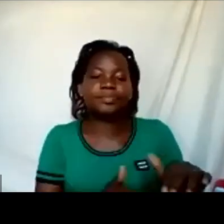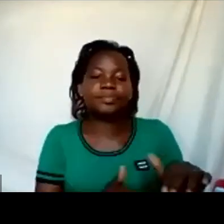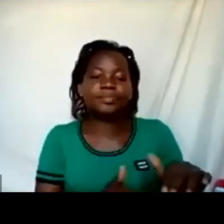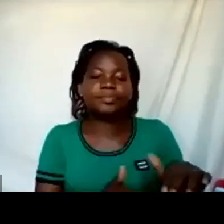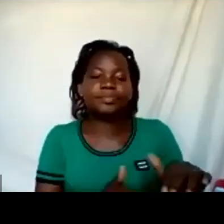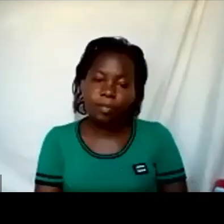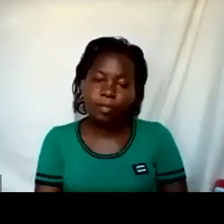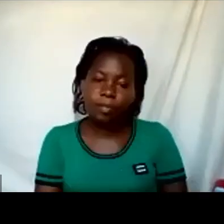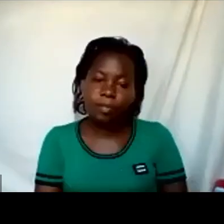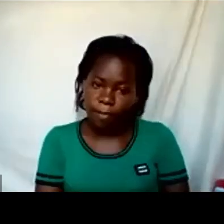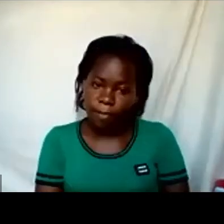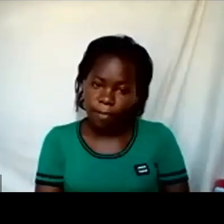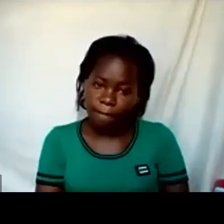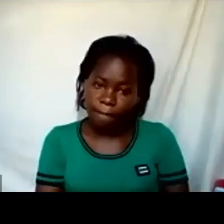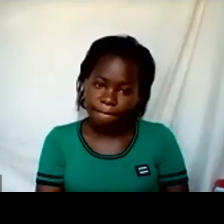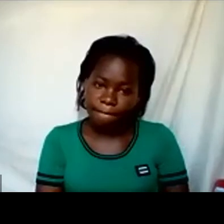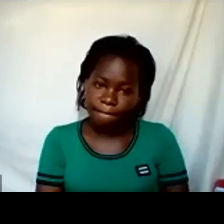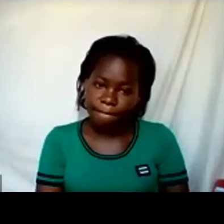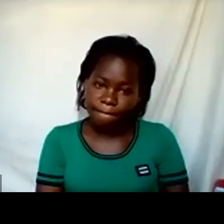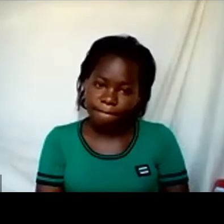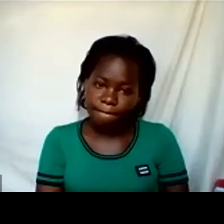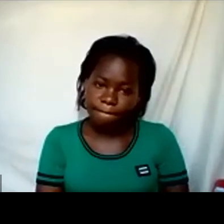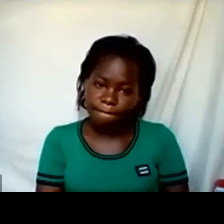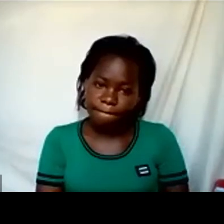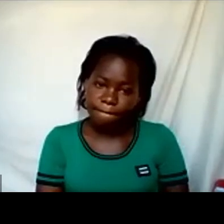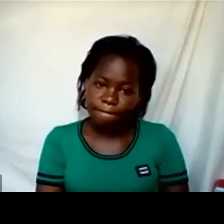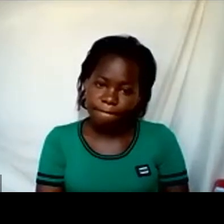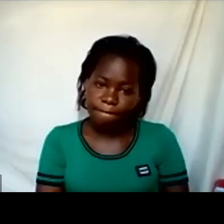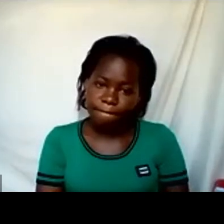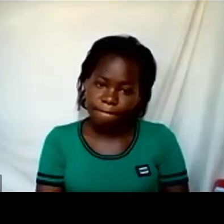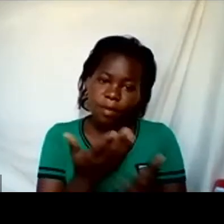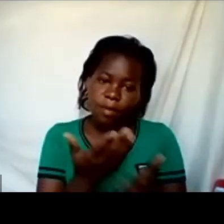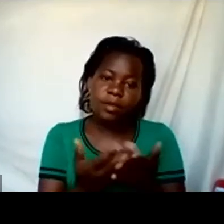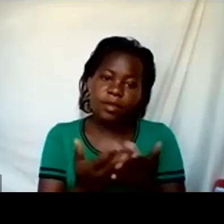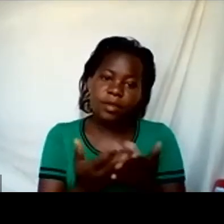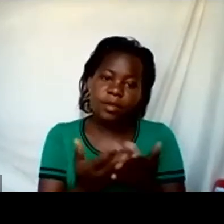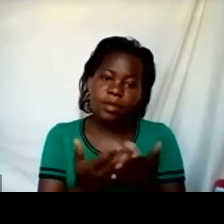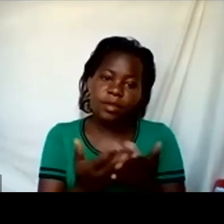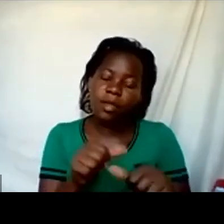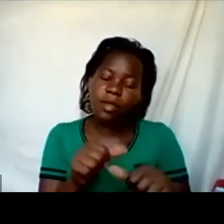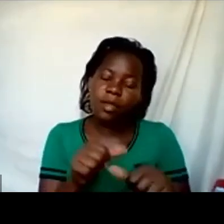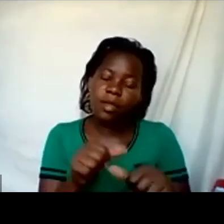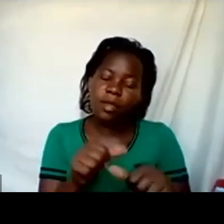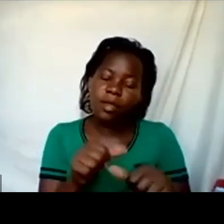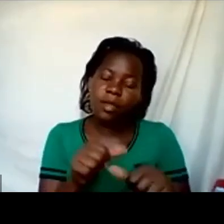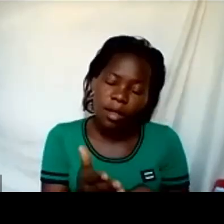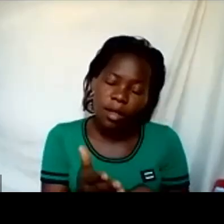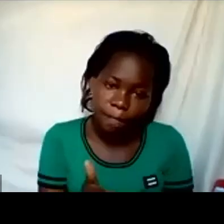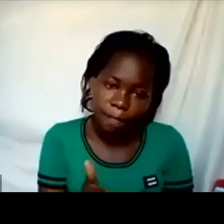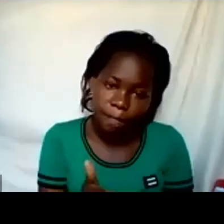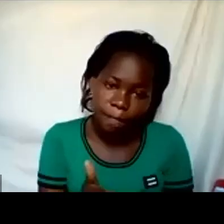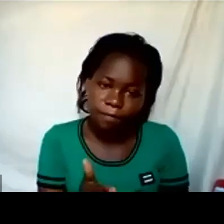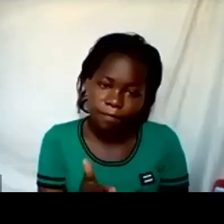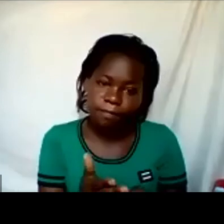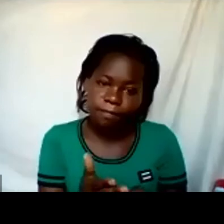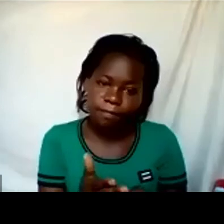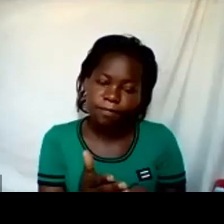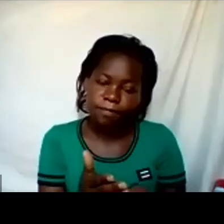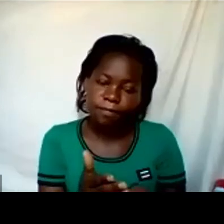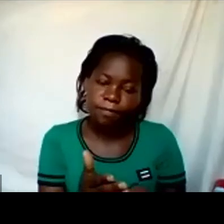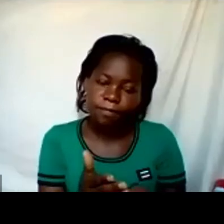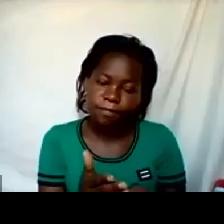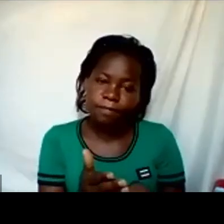Macpots Makerspace Limited, Mbarara, Uganda. Please tell us about the commercialization after the first fully working tested product, like a machine product that costs about